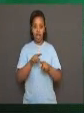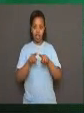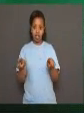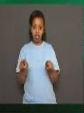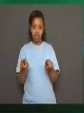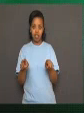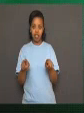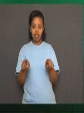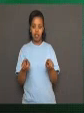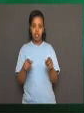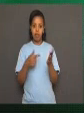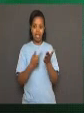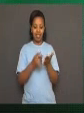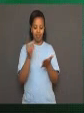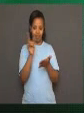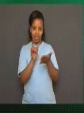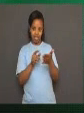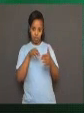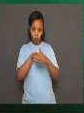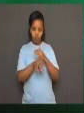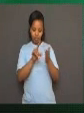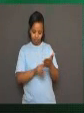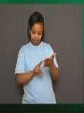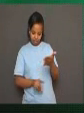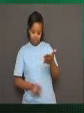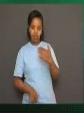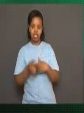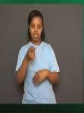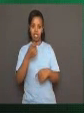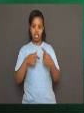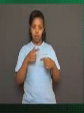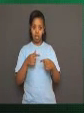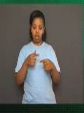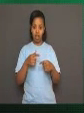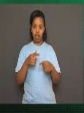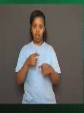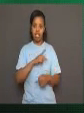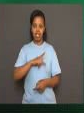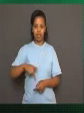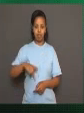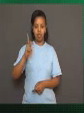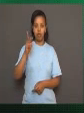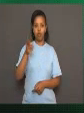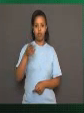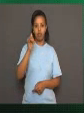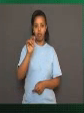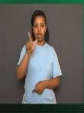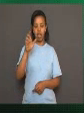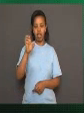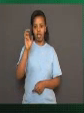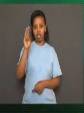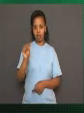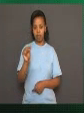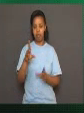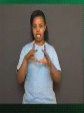go down the list from kingdom to phylum to class to